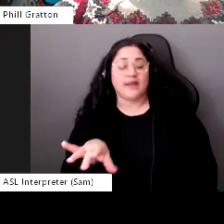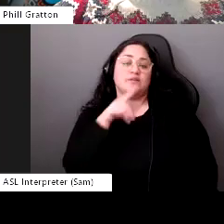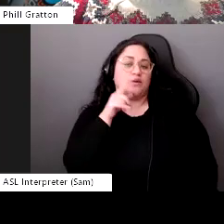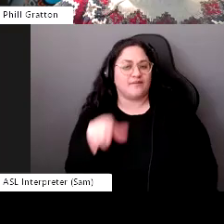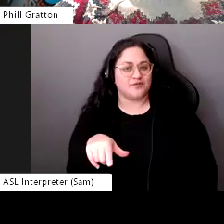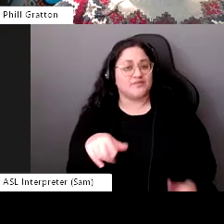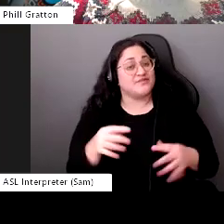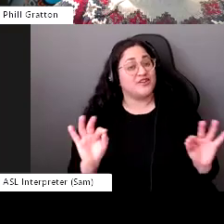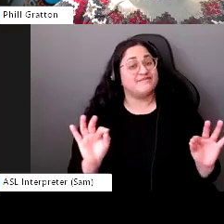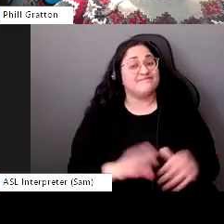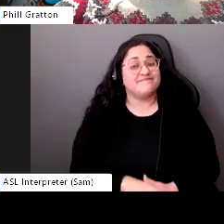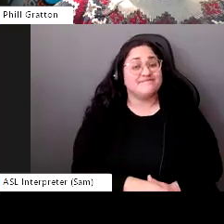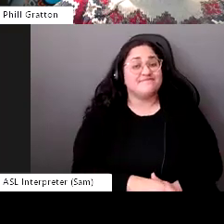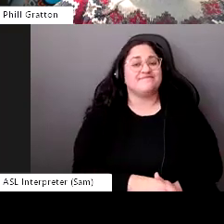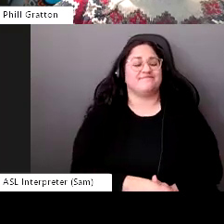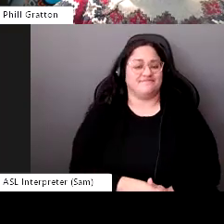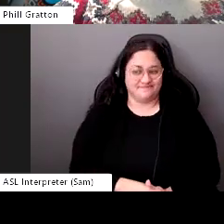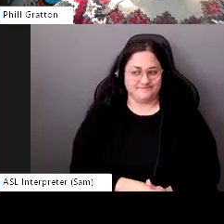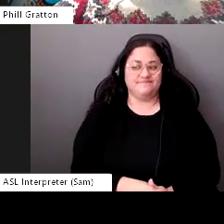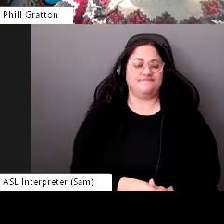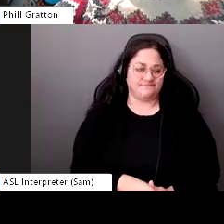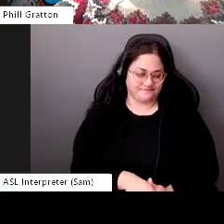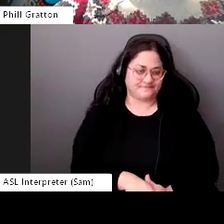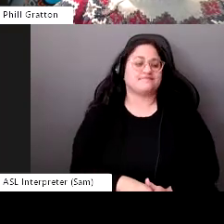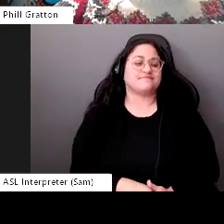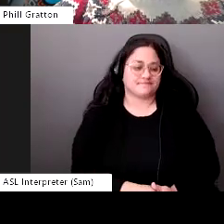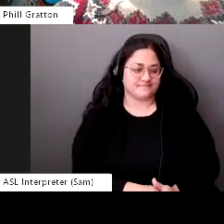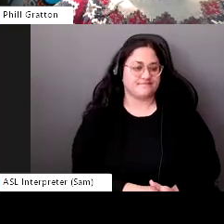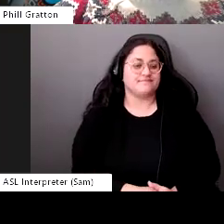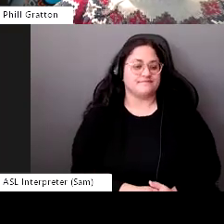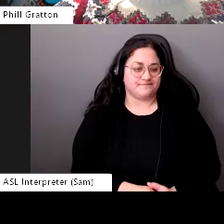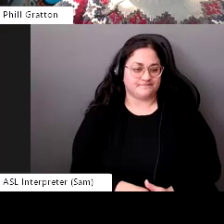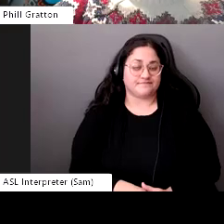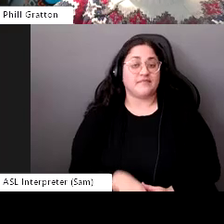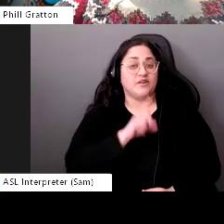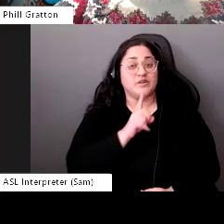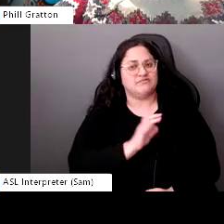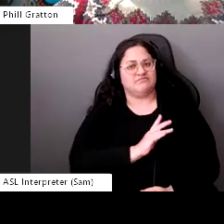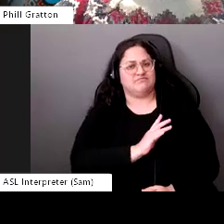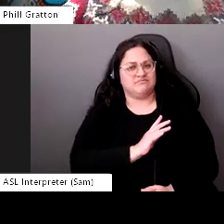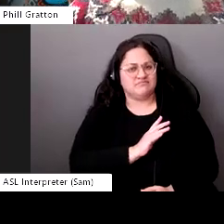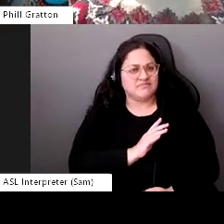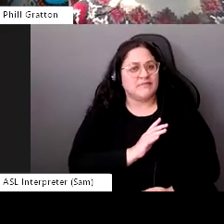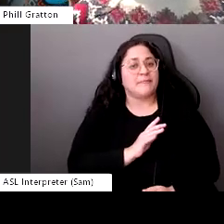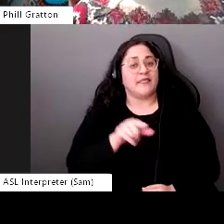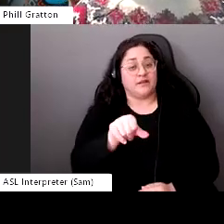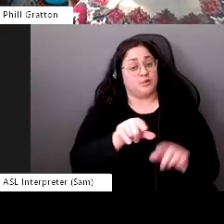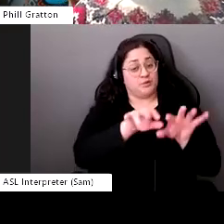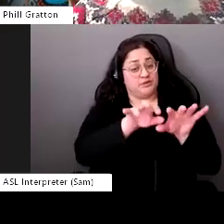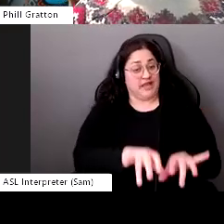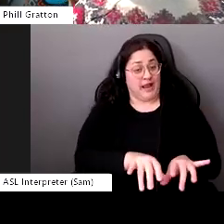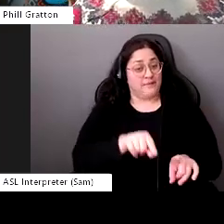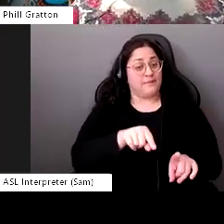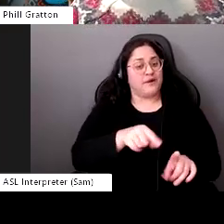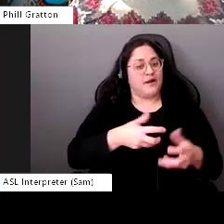can generate new content based on what it discovers. It can create things, which makes it really, really exciting. So we're going